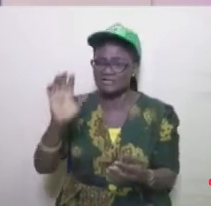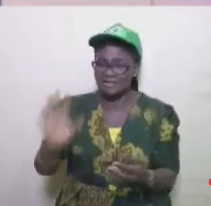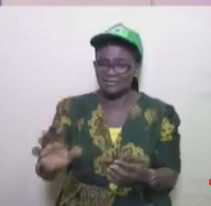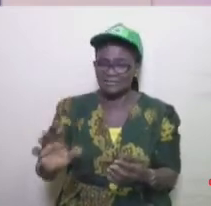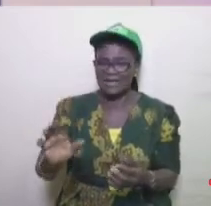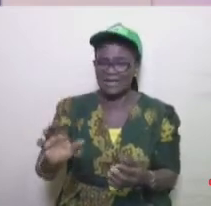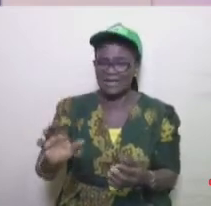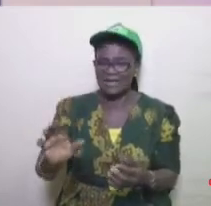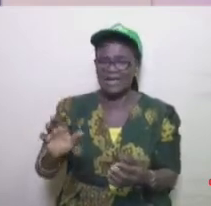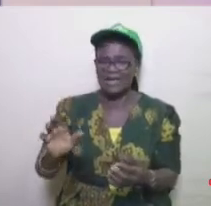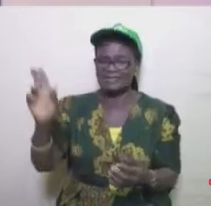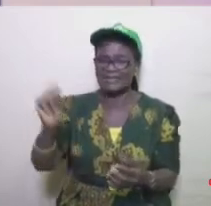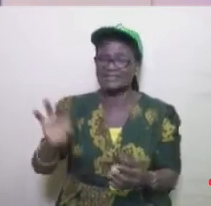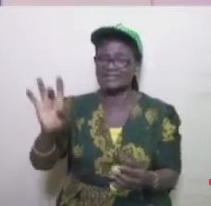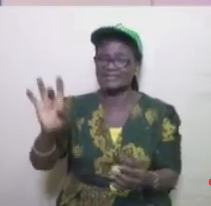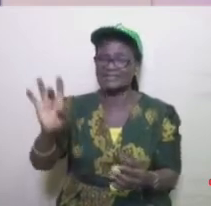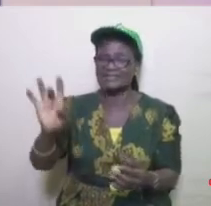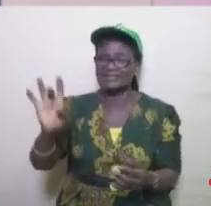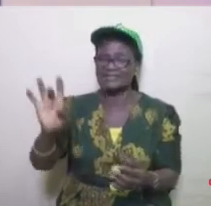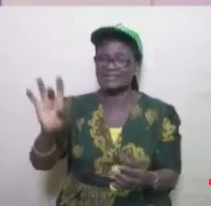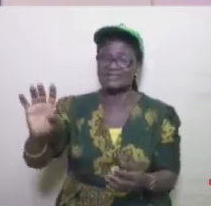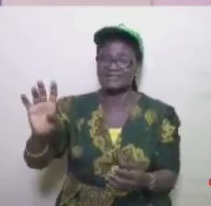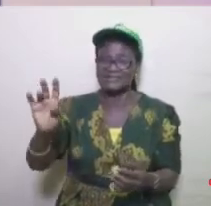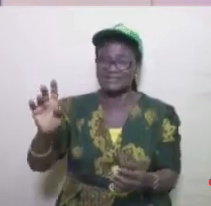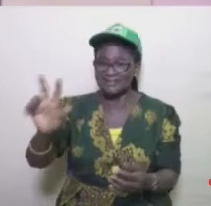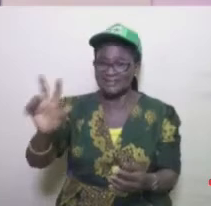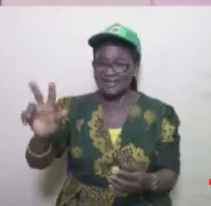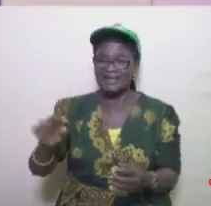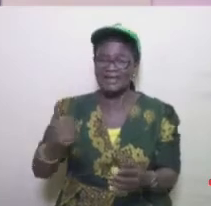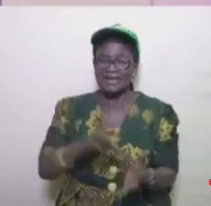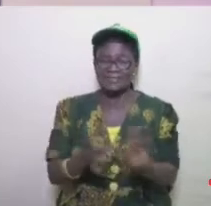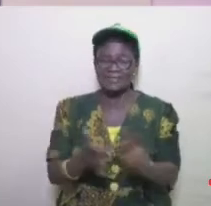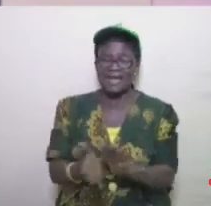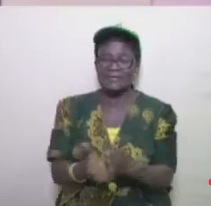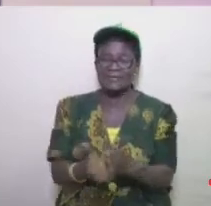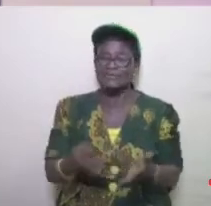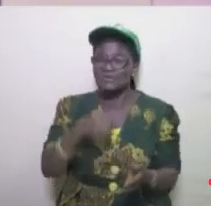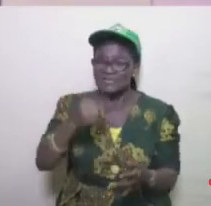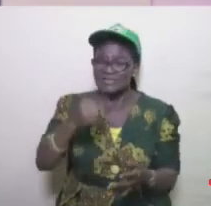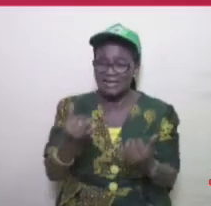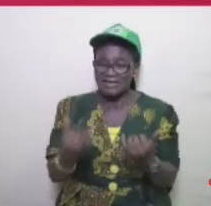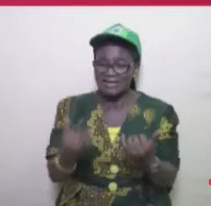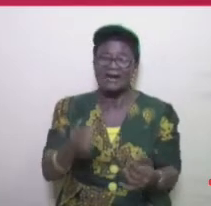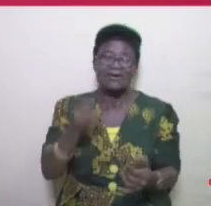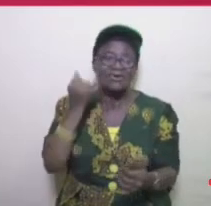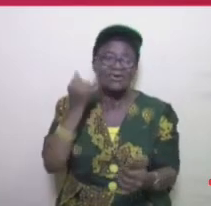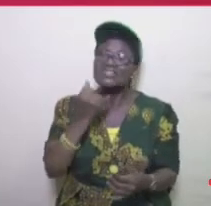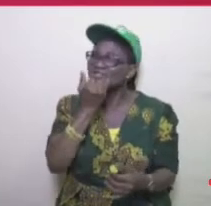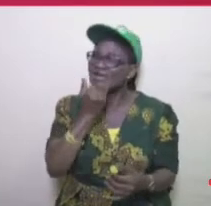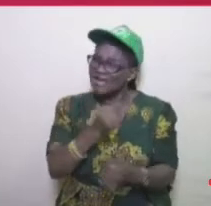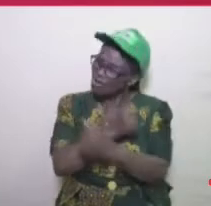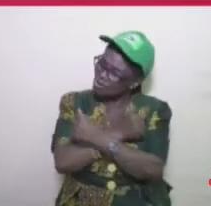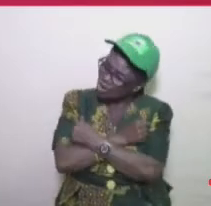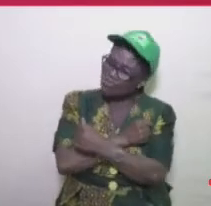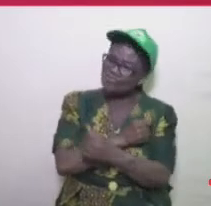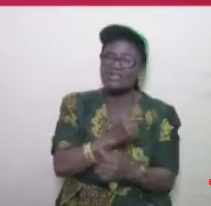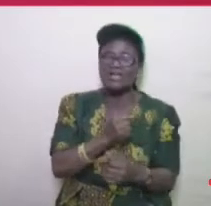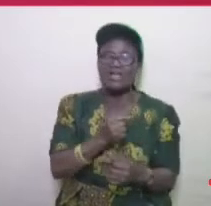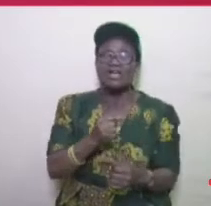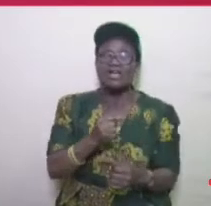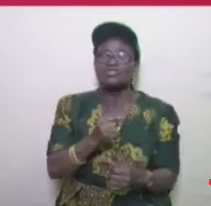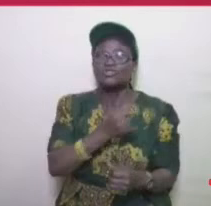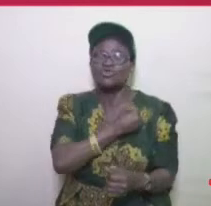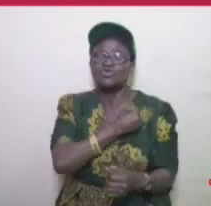Genesis 37 verse 3, the Bible said, now Israel loved Joseph more than his